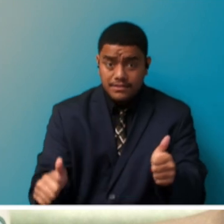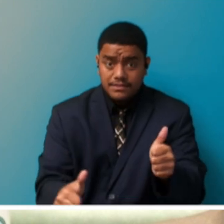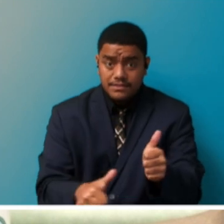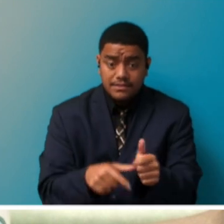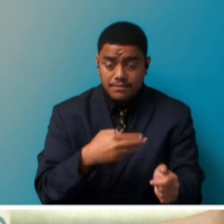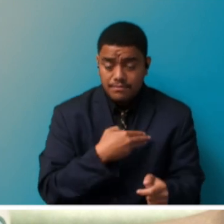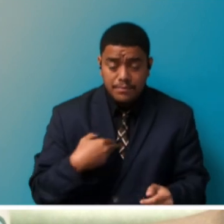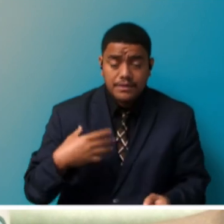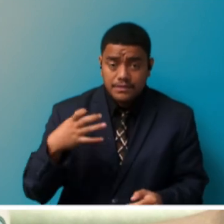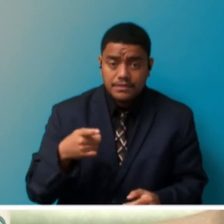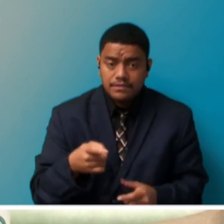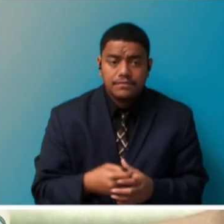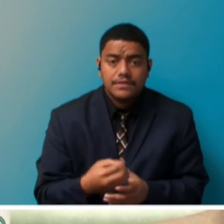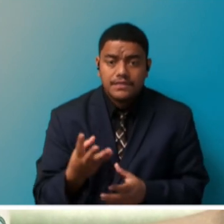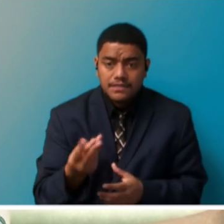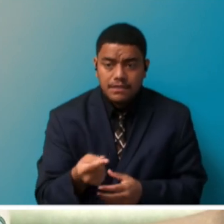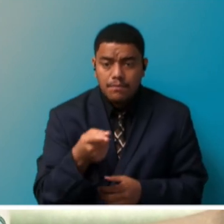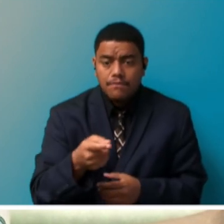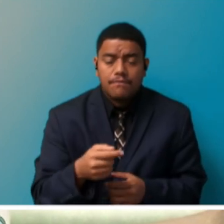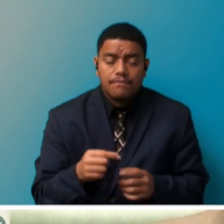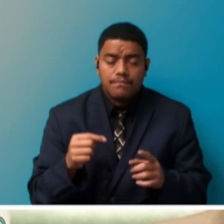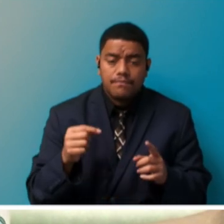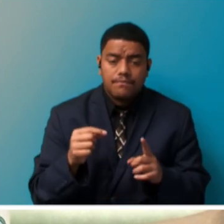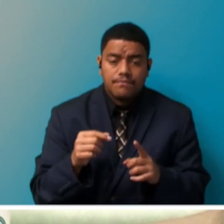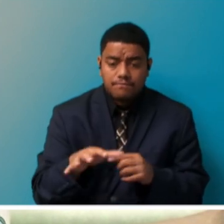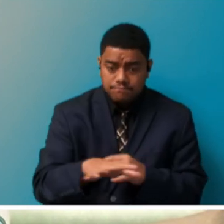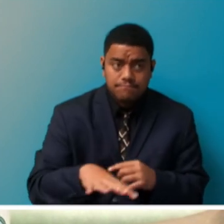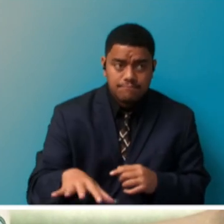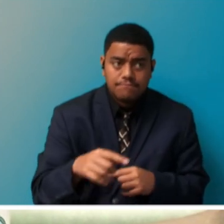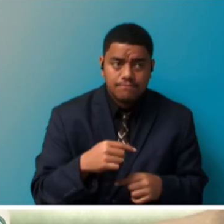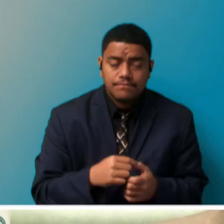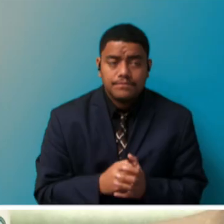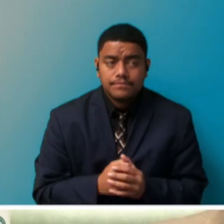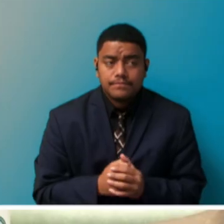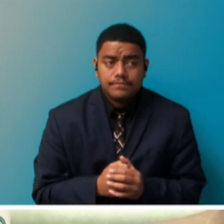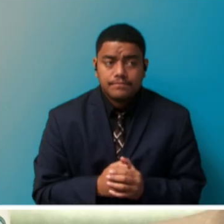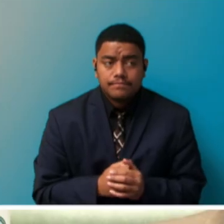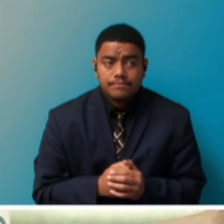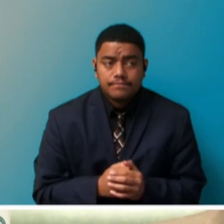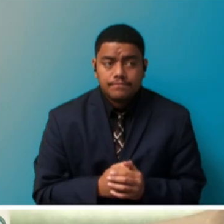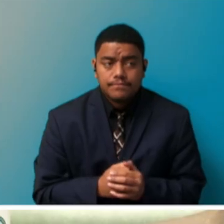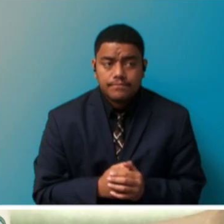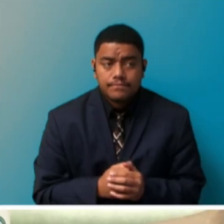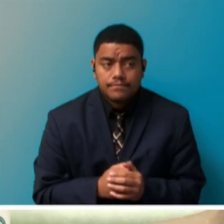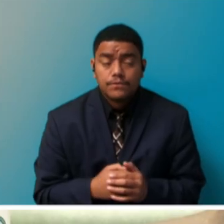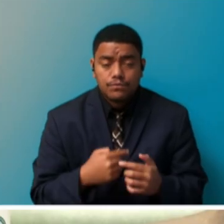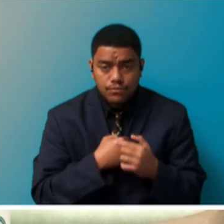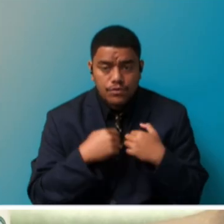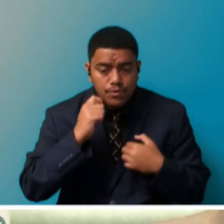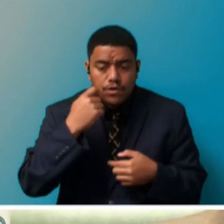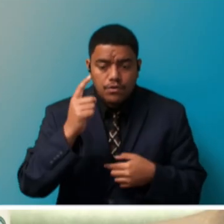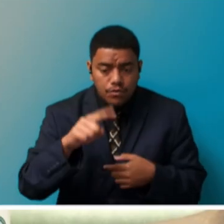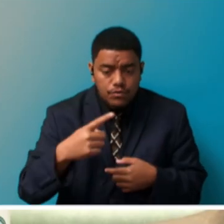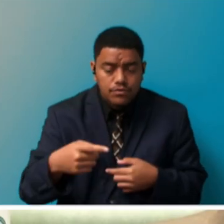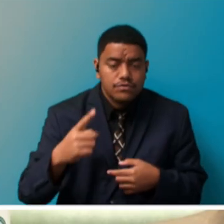mechanization of some of the product areas. So you will continue to see a